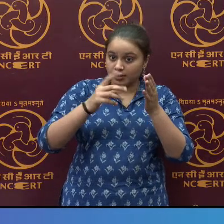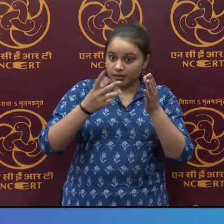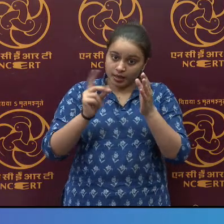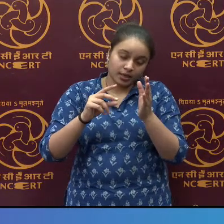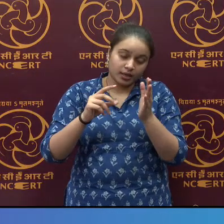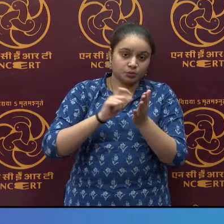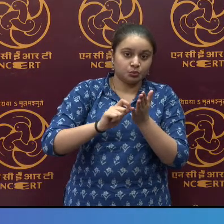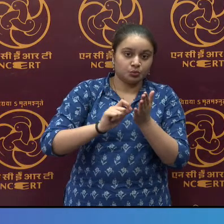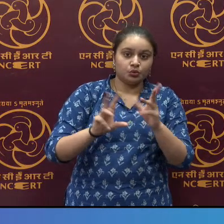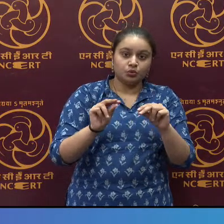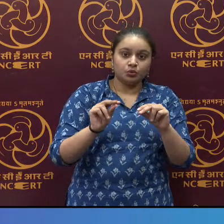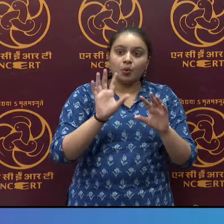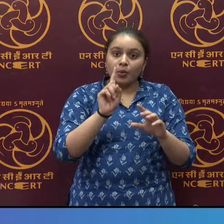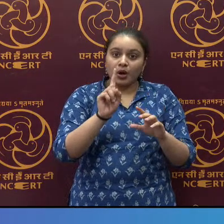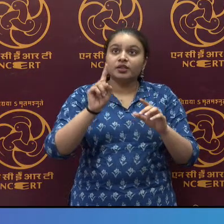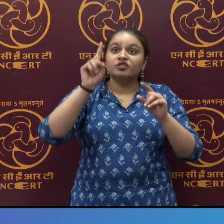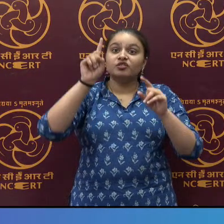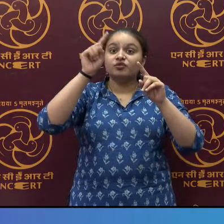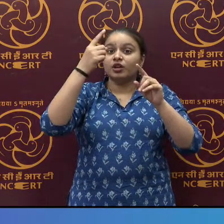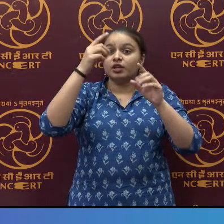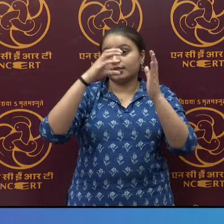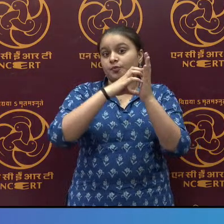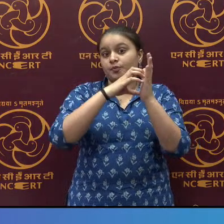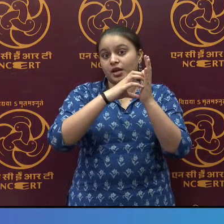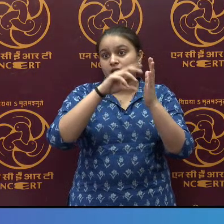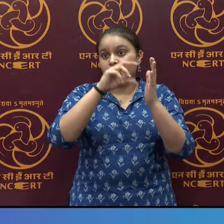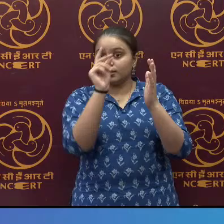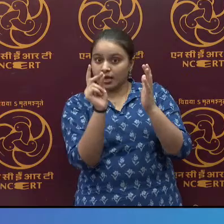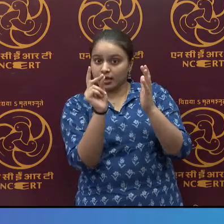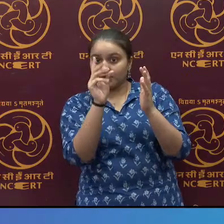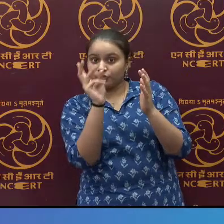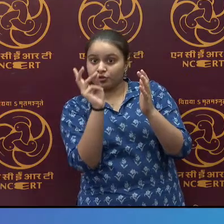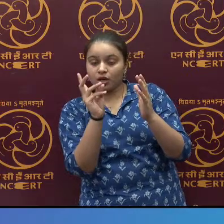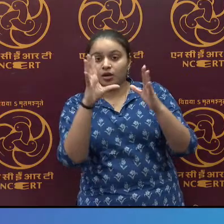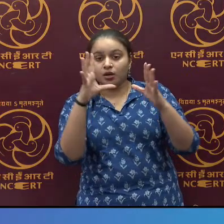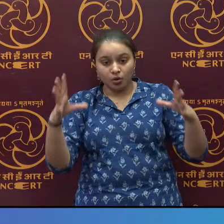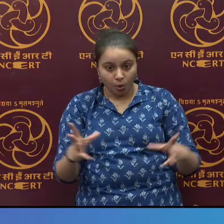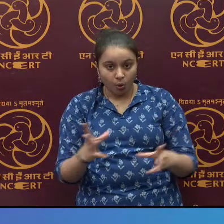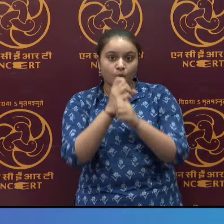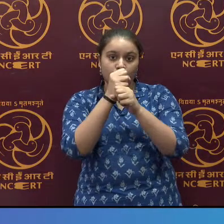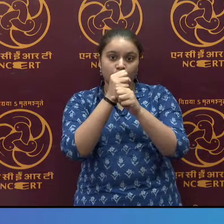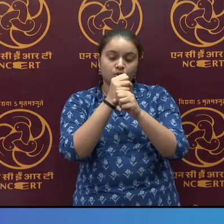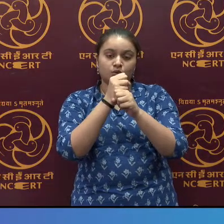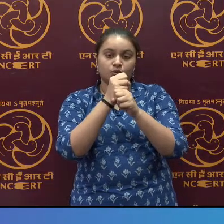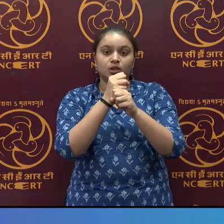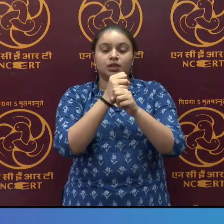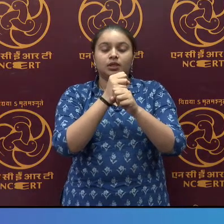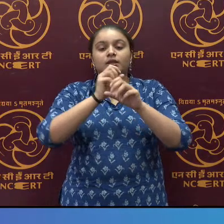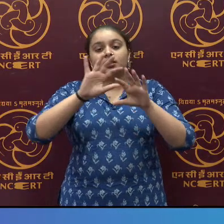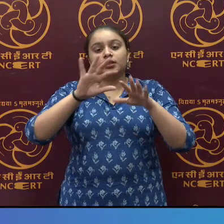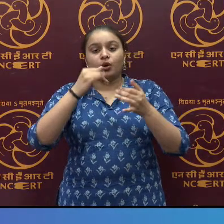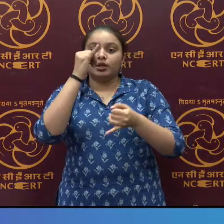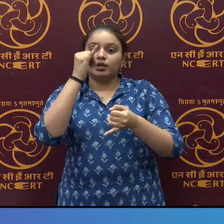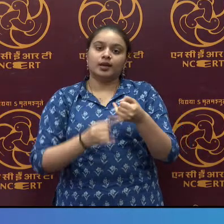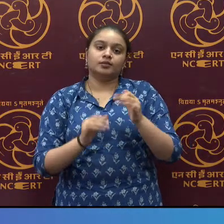but we try to connect the first paragraph, second paragraph and third paragraph, conclude it and end